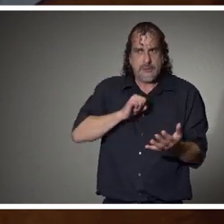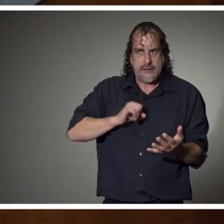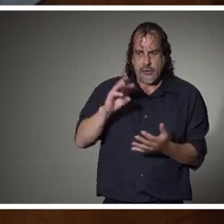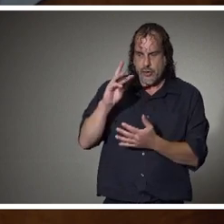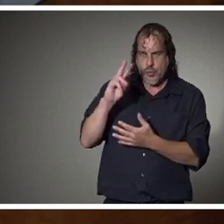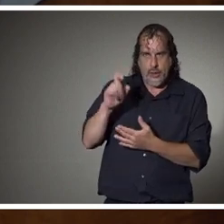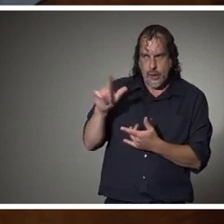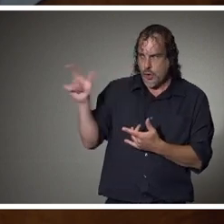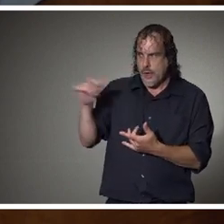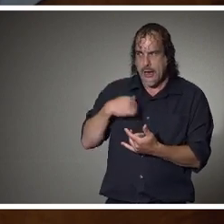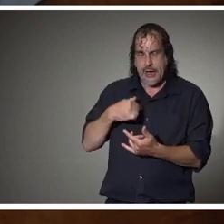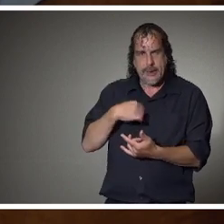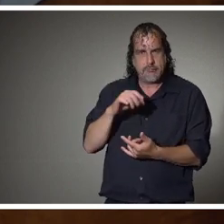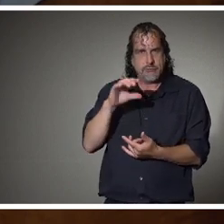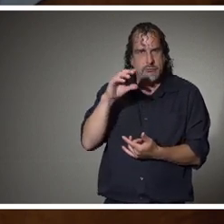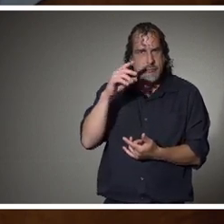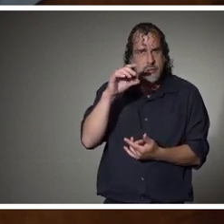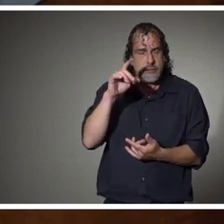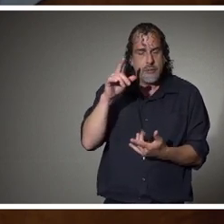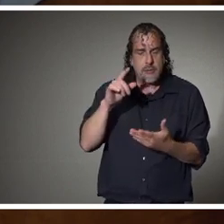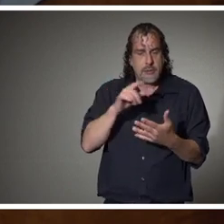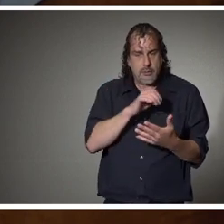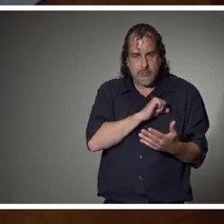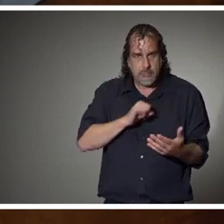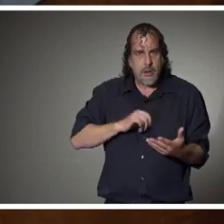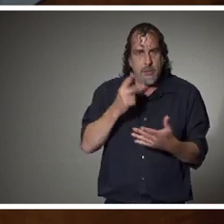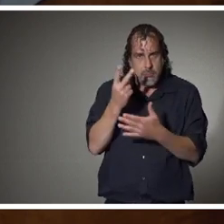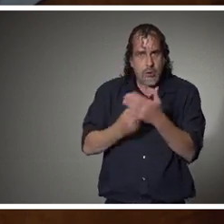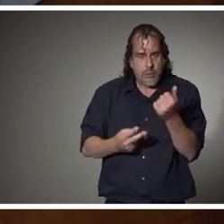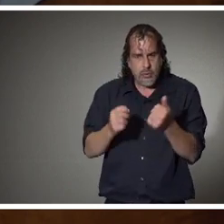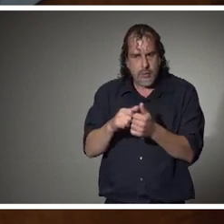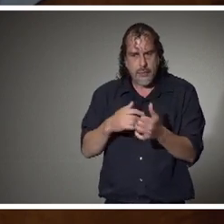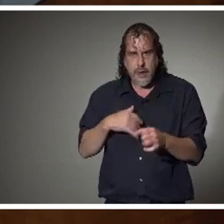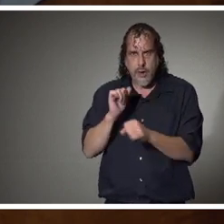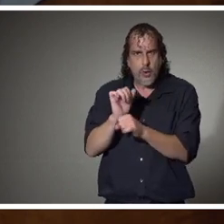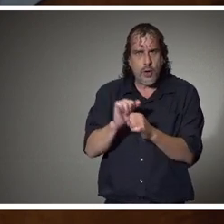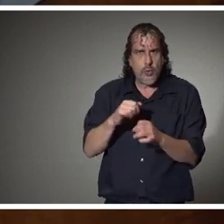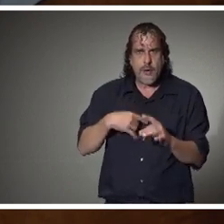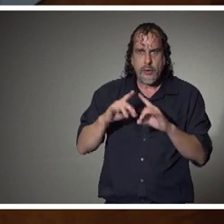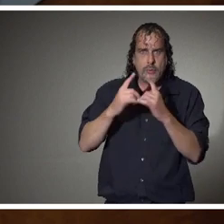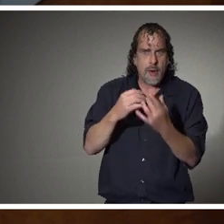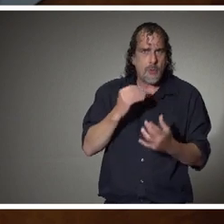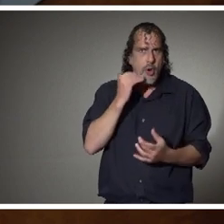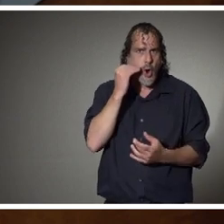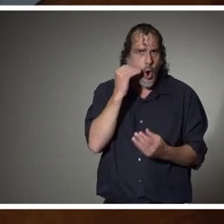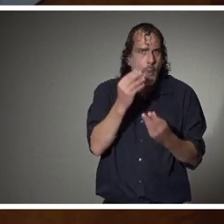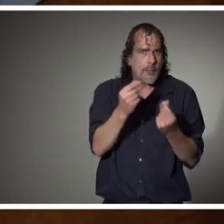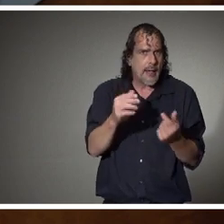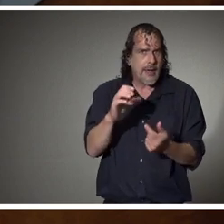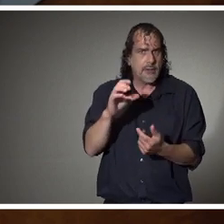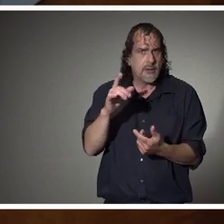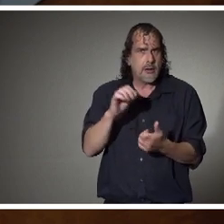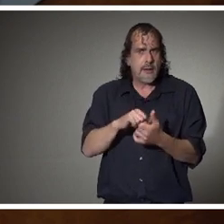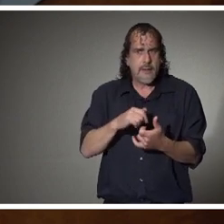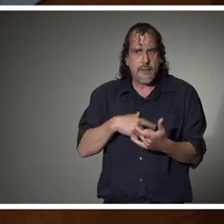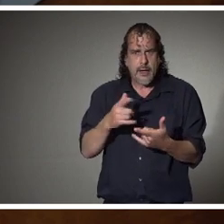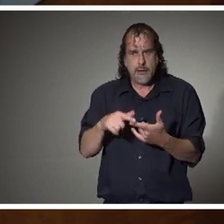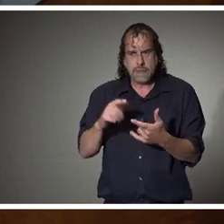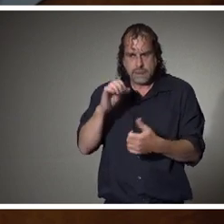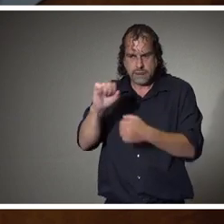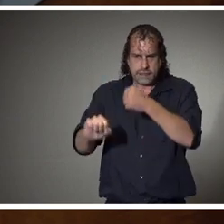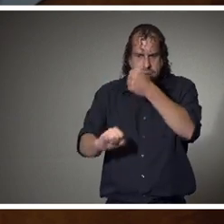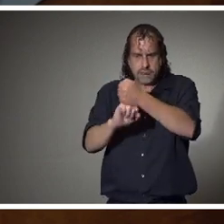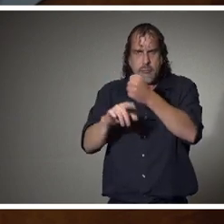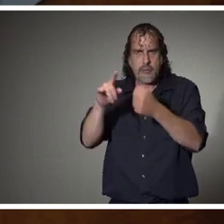Hyde-Smith both had helped work with the Department of Homeland Security, which is the agency that houses FEMA,